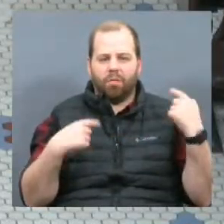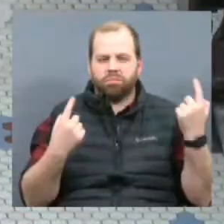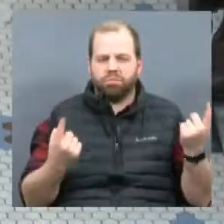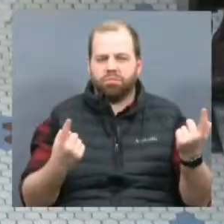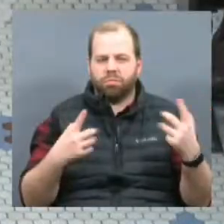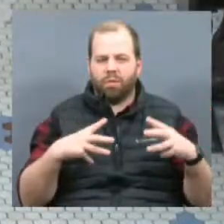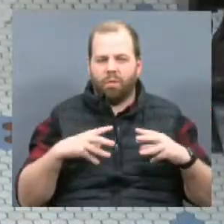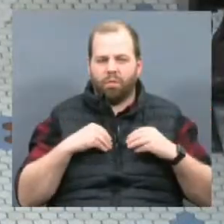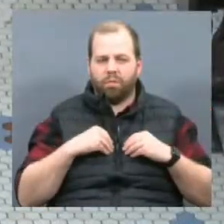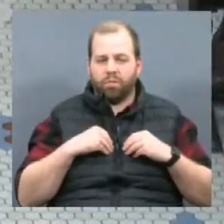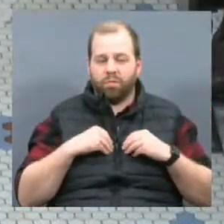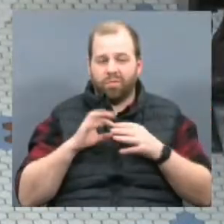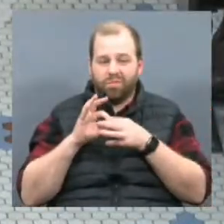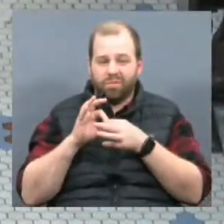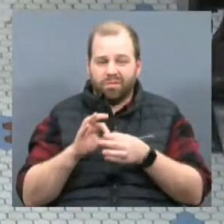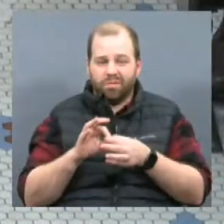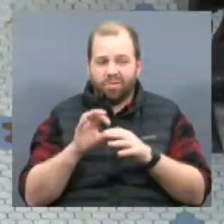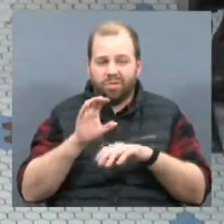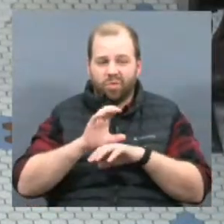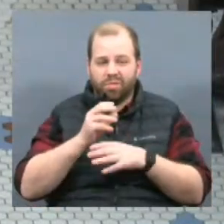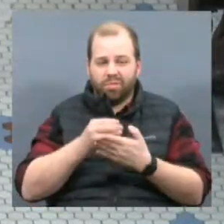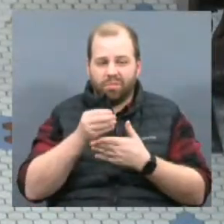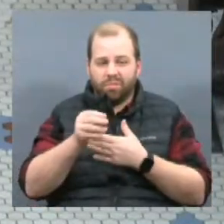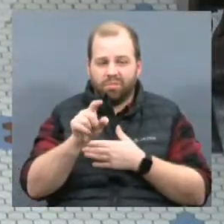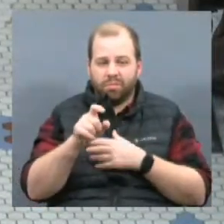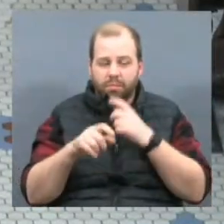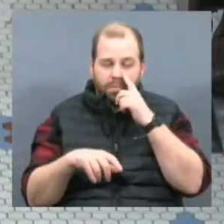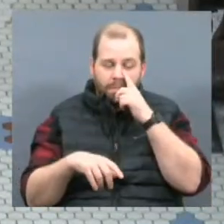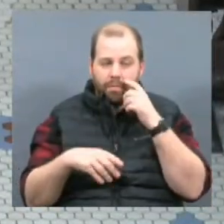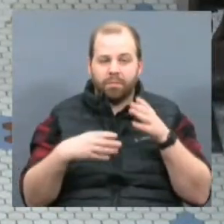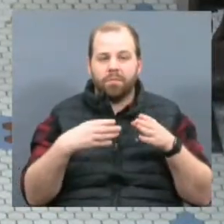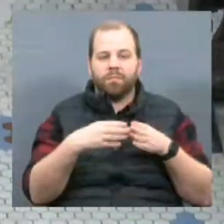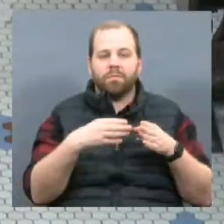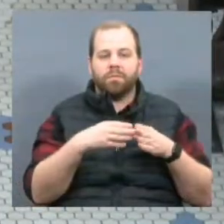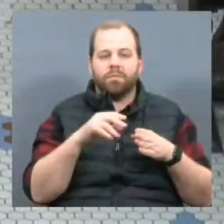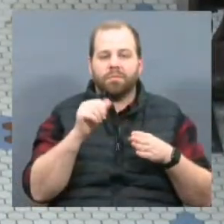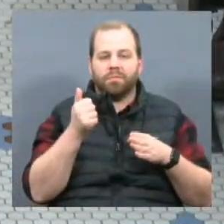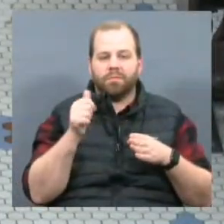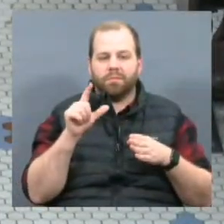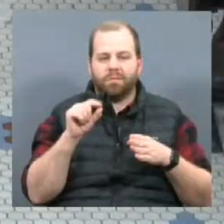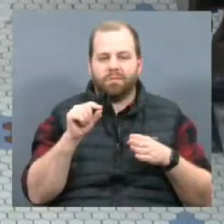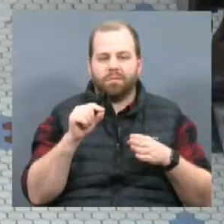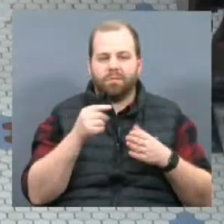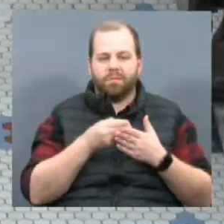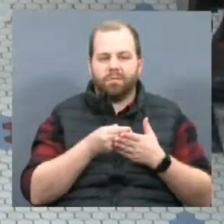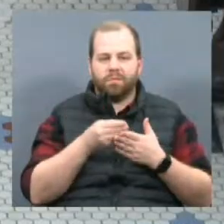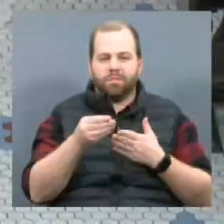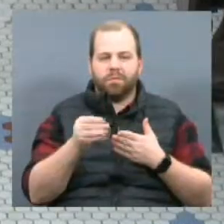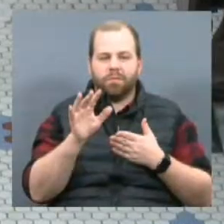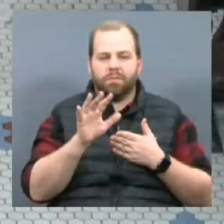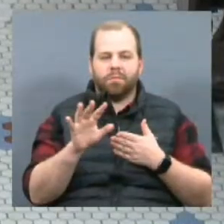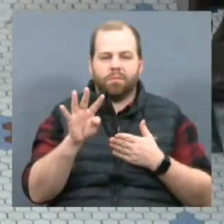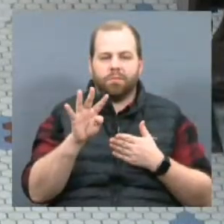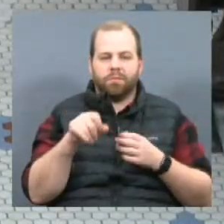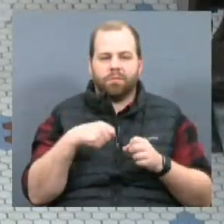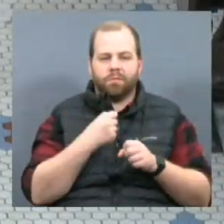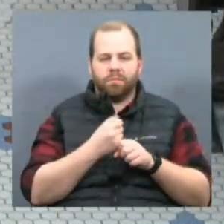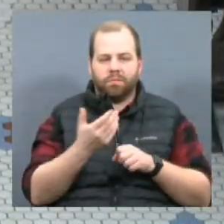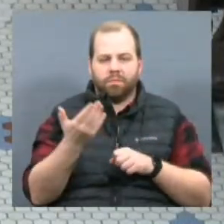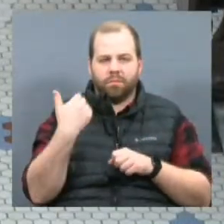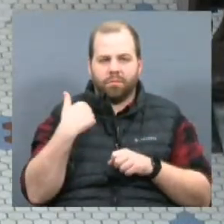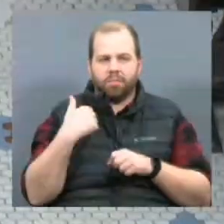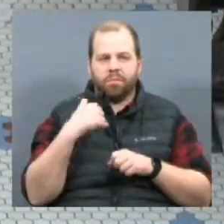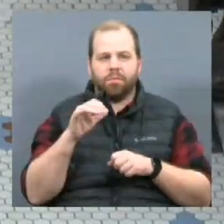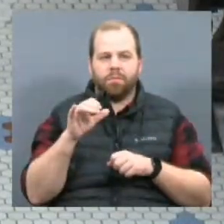No, the last most recent corner, which is 1020, was purchased about 4 years ago. That